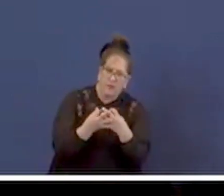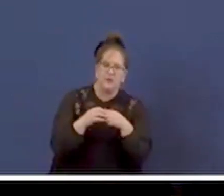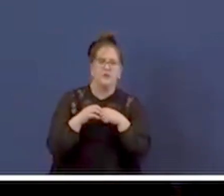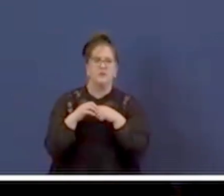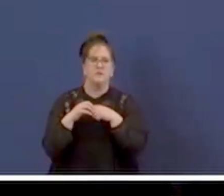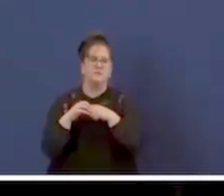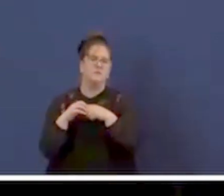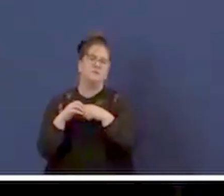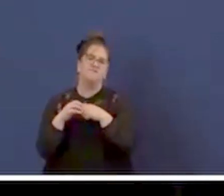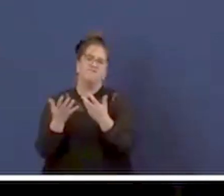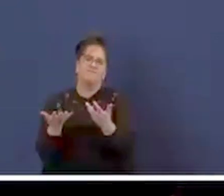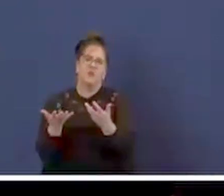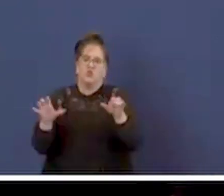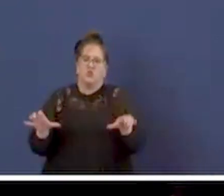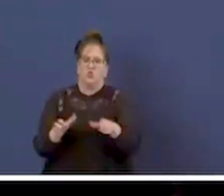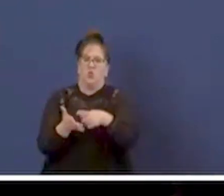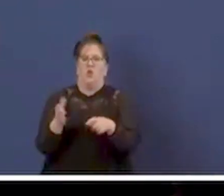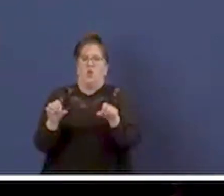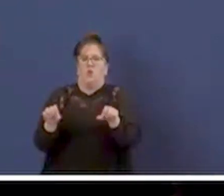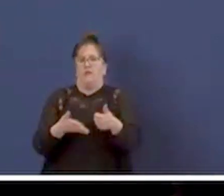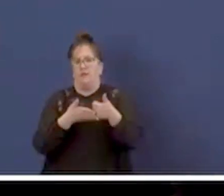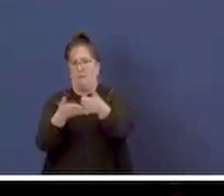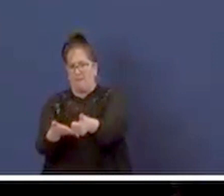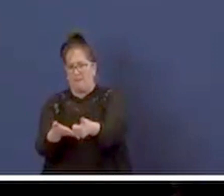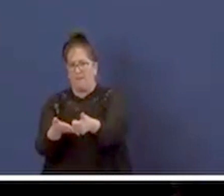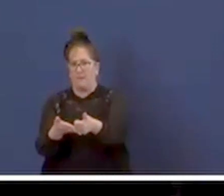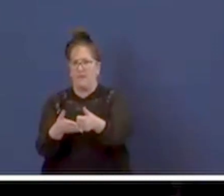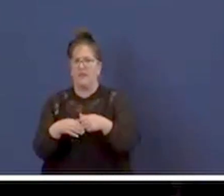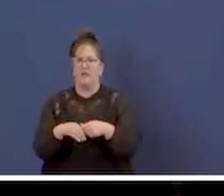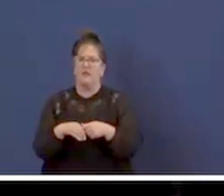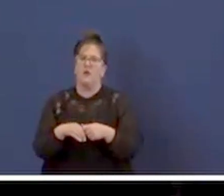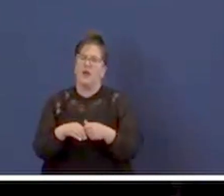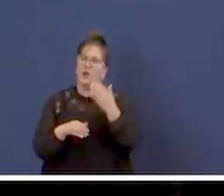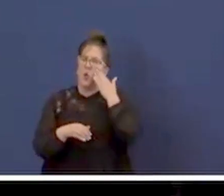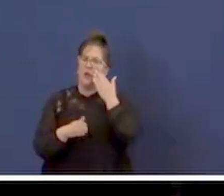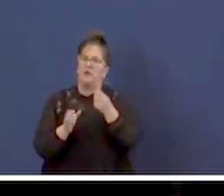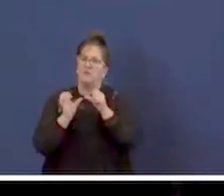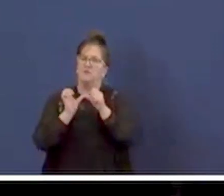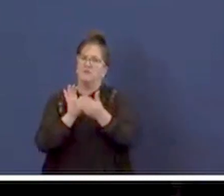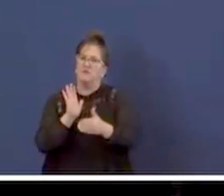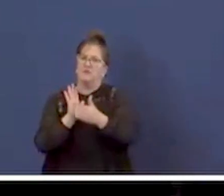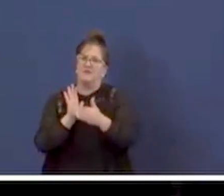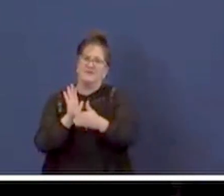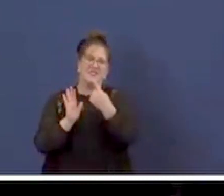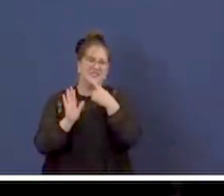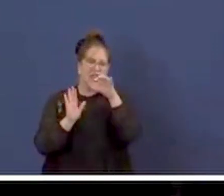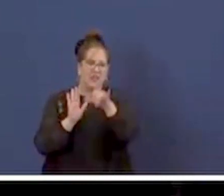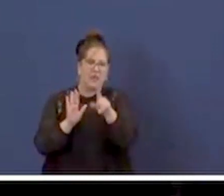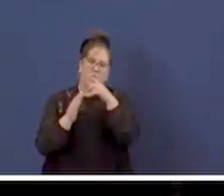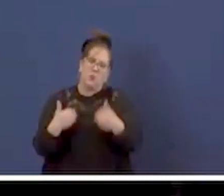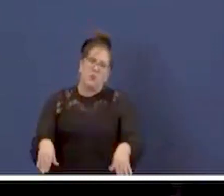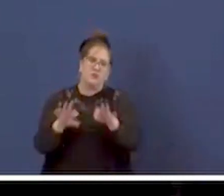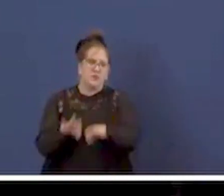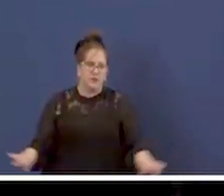and just do what you can to help. And we keep saying that, but I think it's so